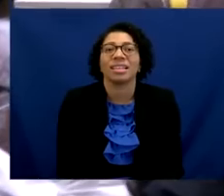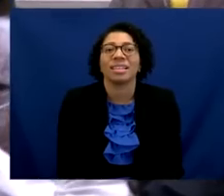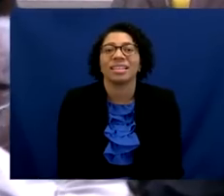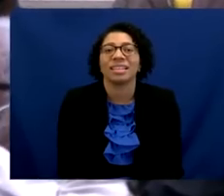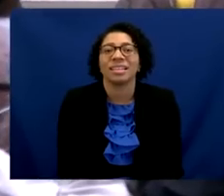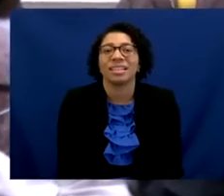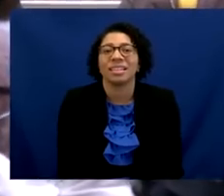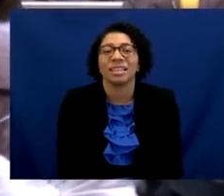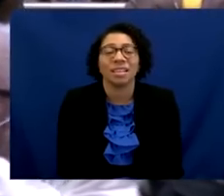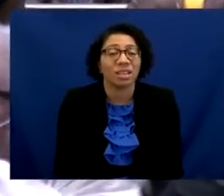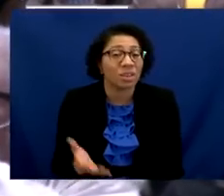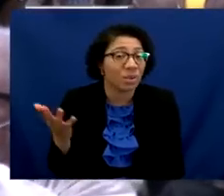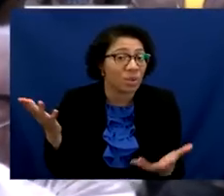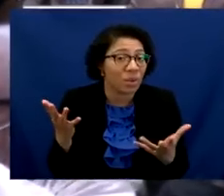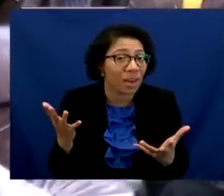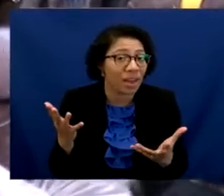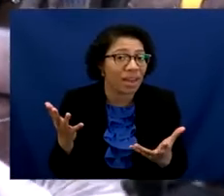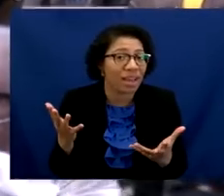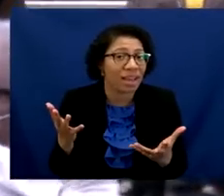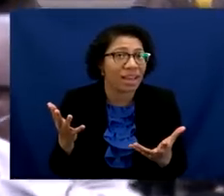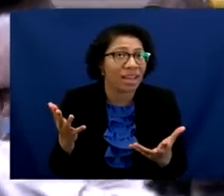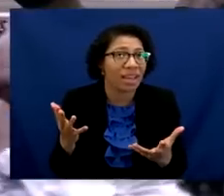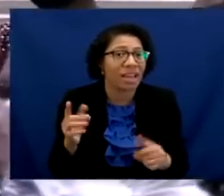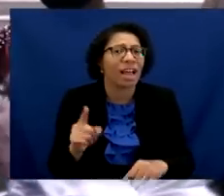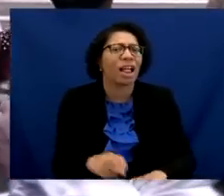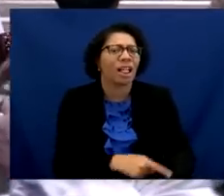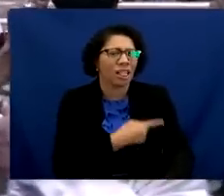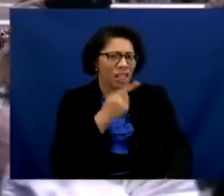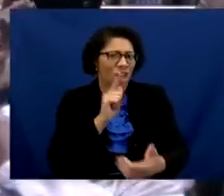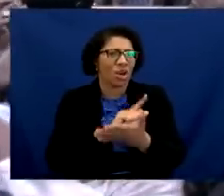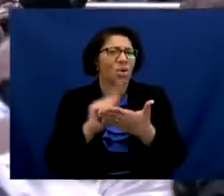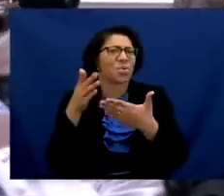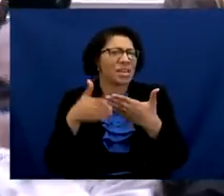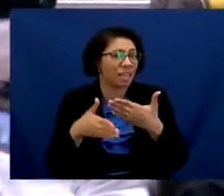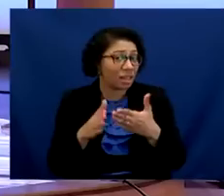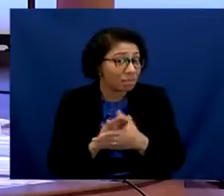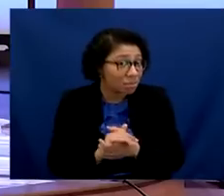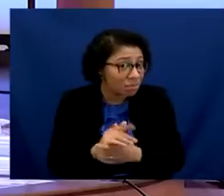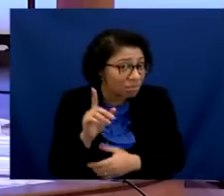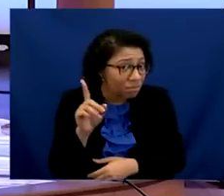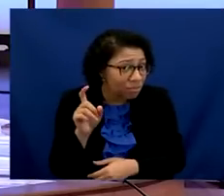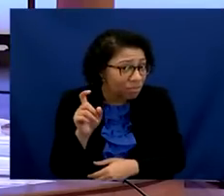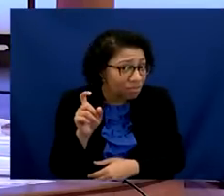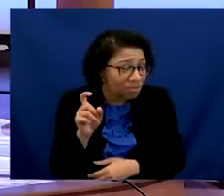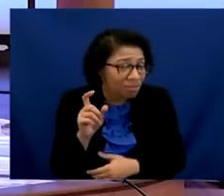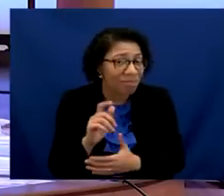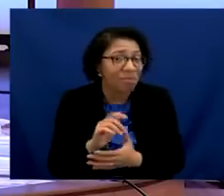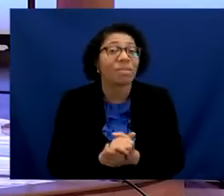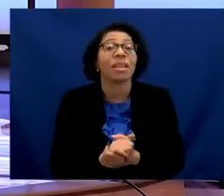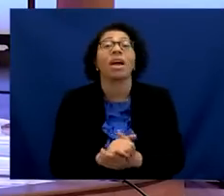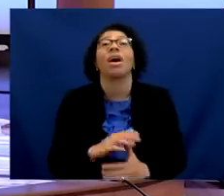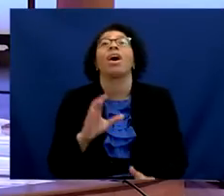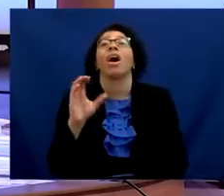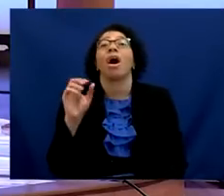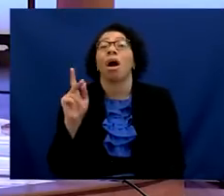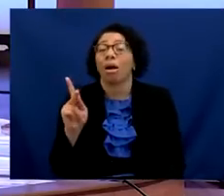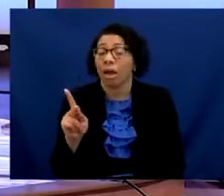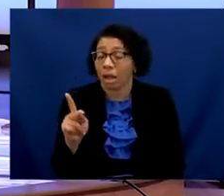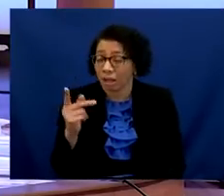What'd you say? It's been a long weekend. Is that what I heard you say? Oh, I